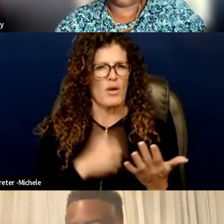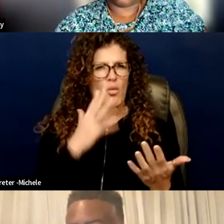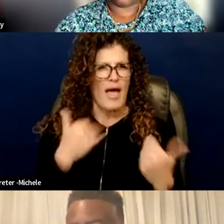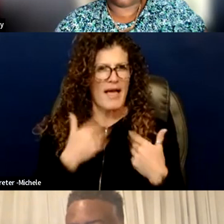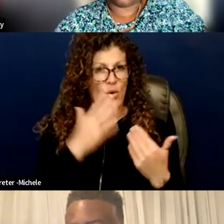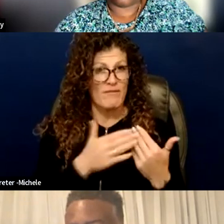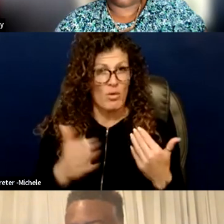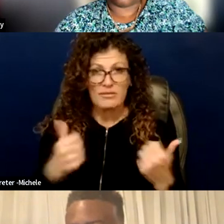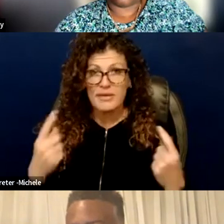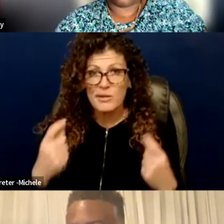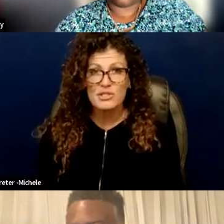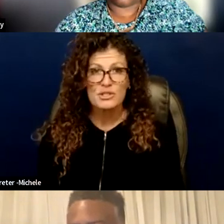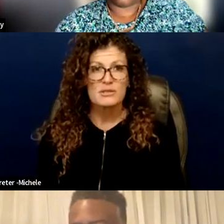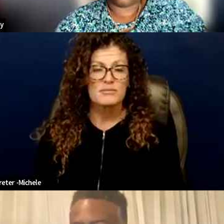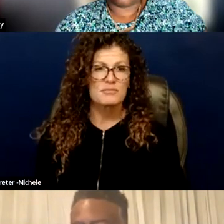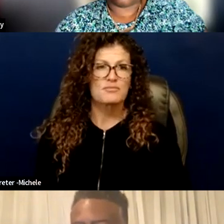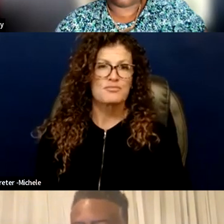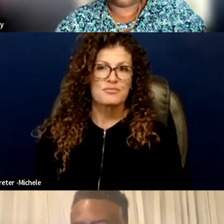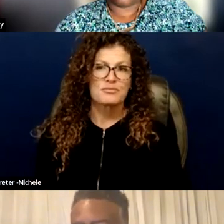forward. Any questions on that?